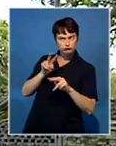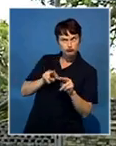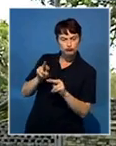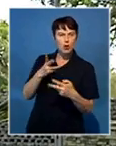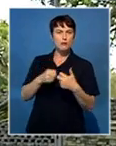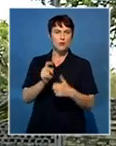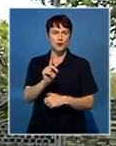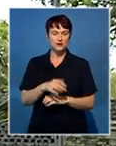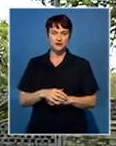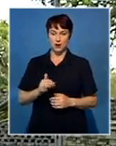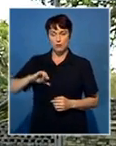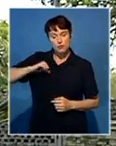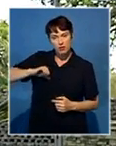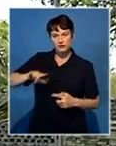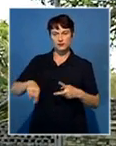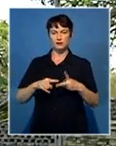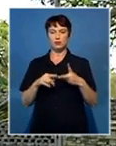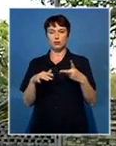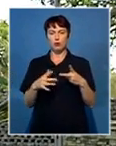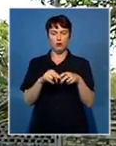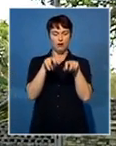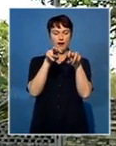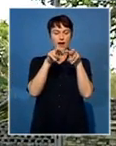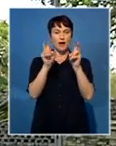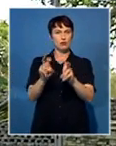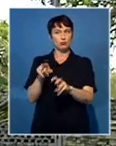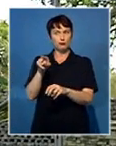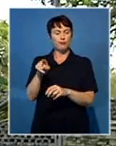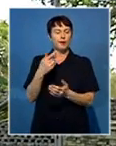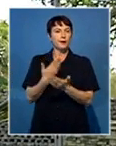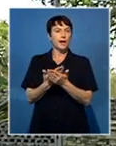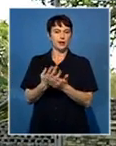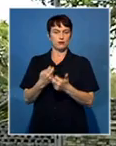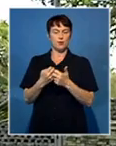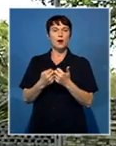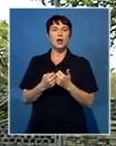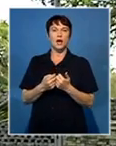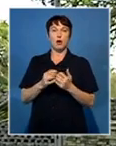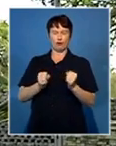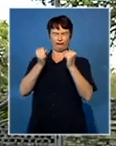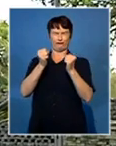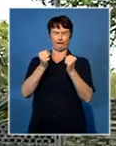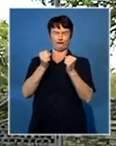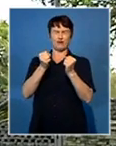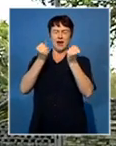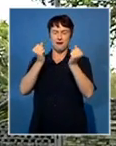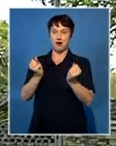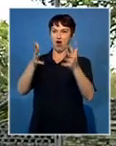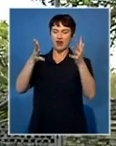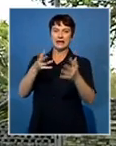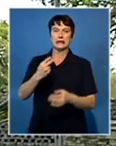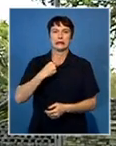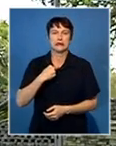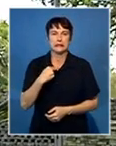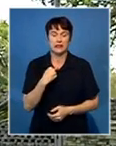or Eskom is having difficulty switching a particular suburb back on after load shedding. And in fact, some